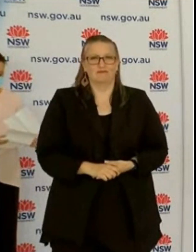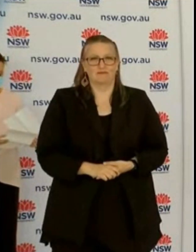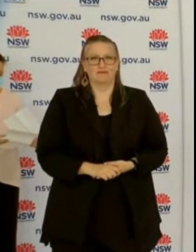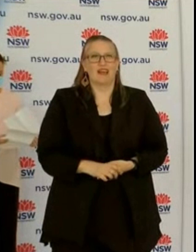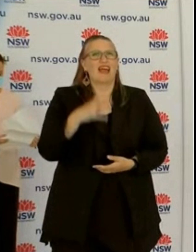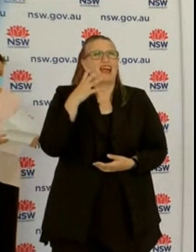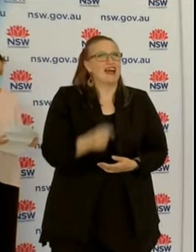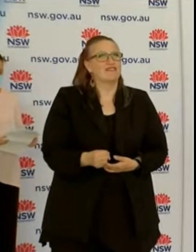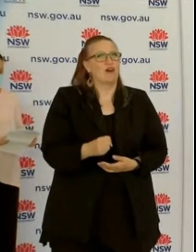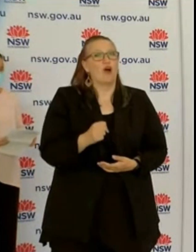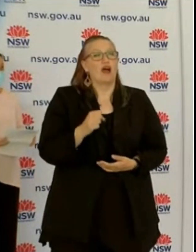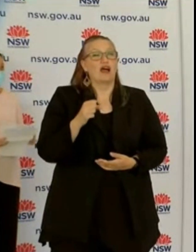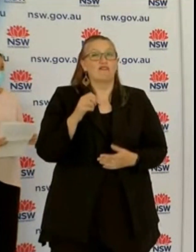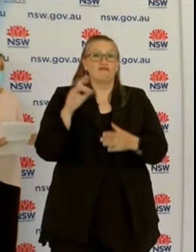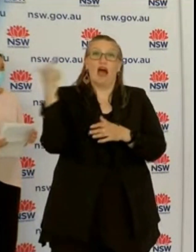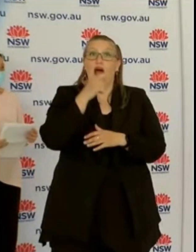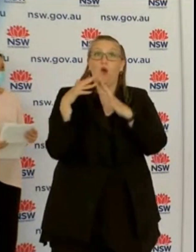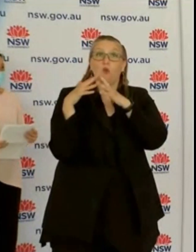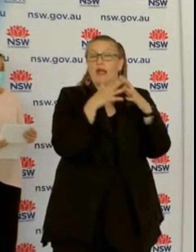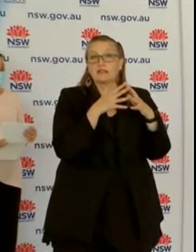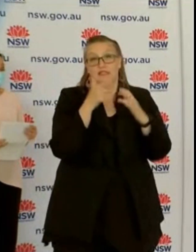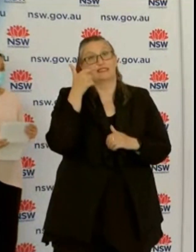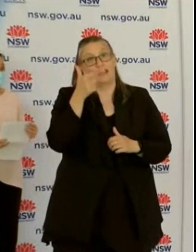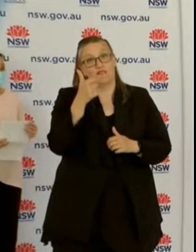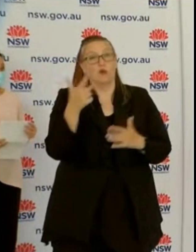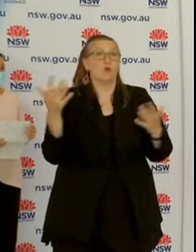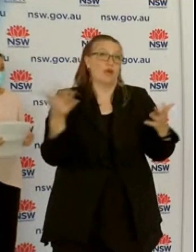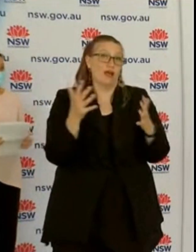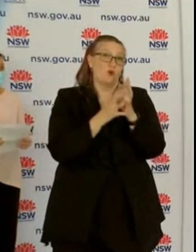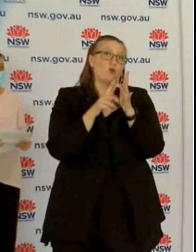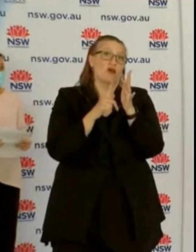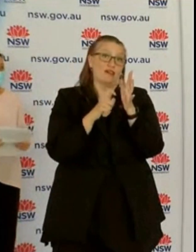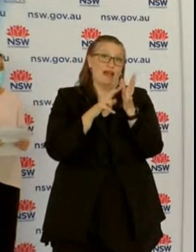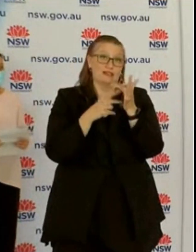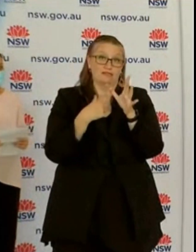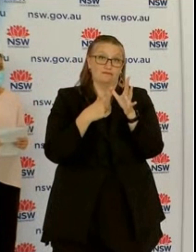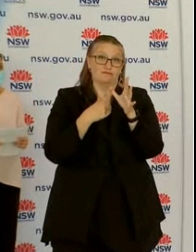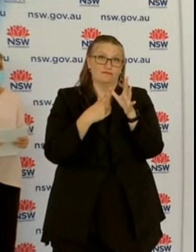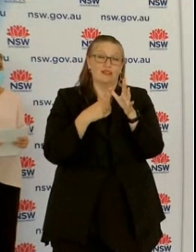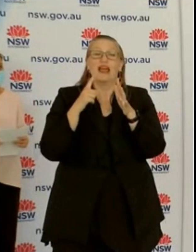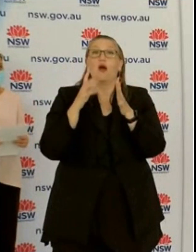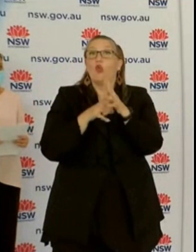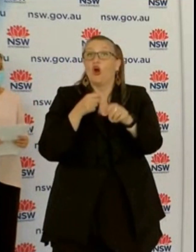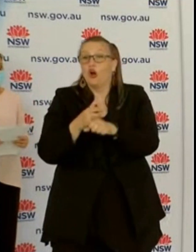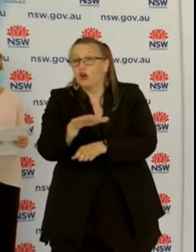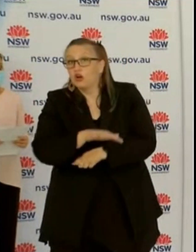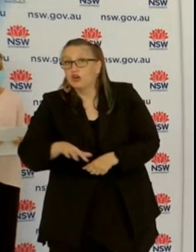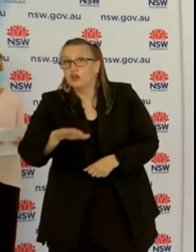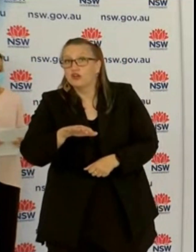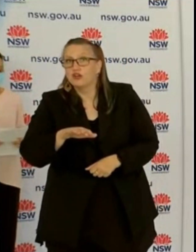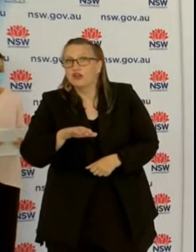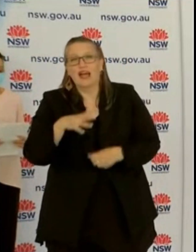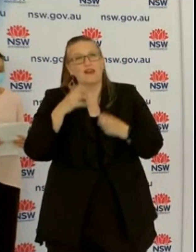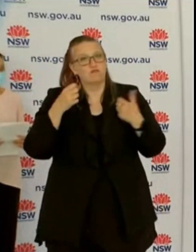7 cases were in Wilcannia. In the Illawarra Shoalhaven region, overnight there were 34 cases. 24